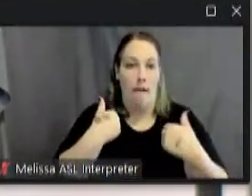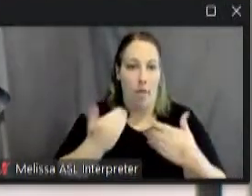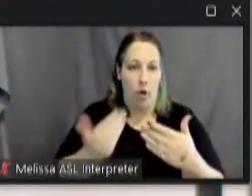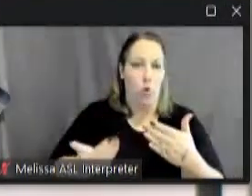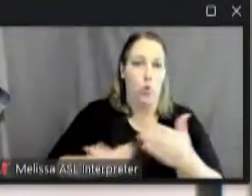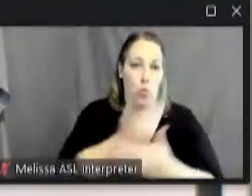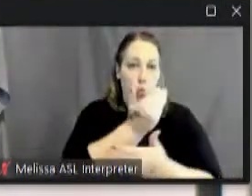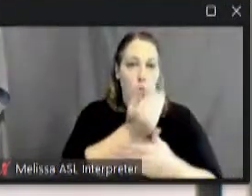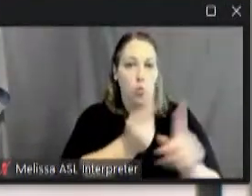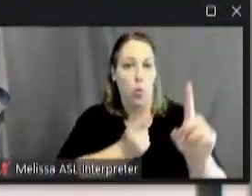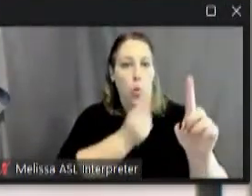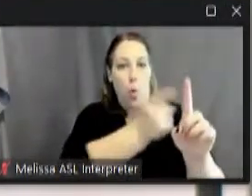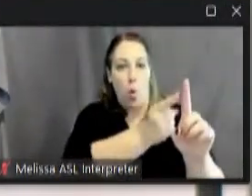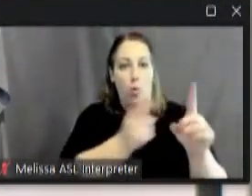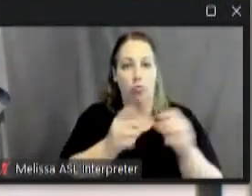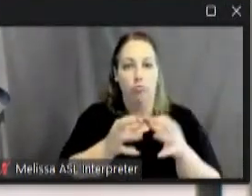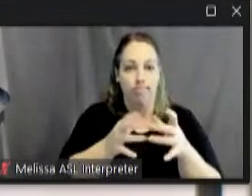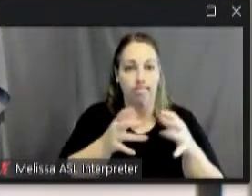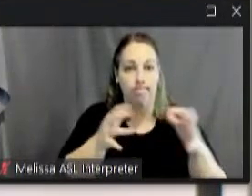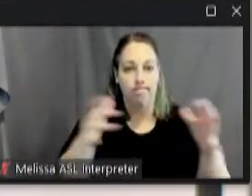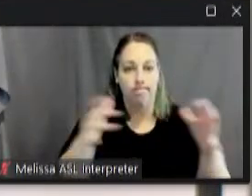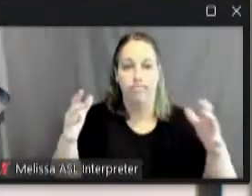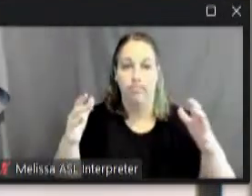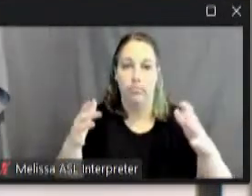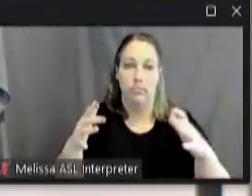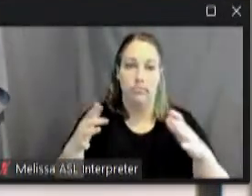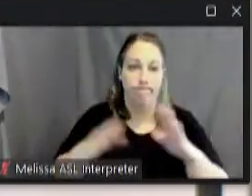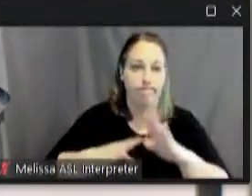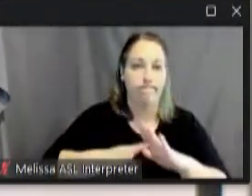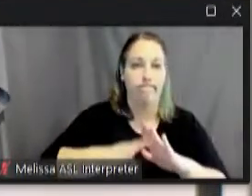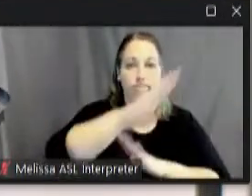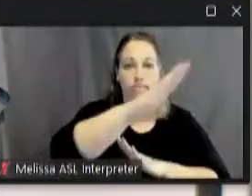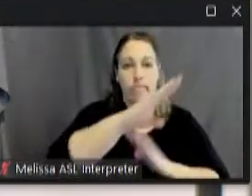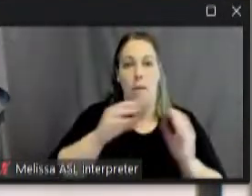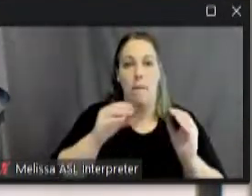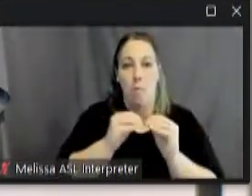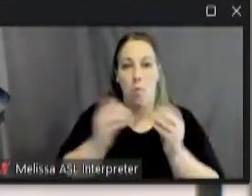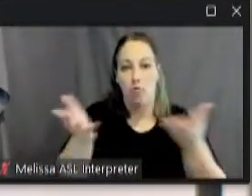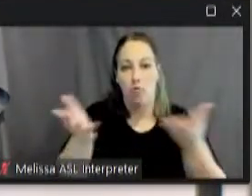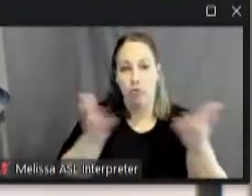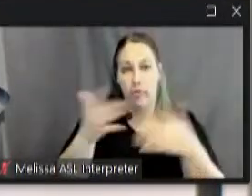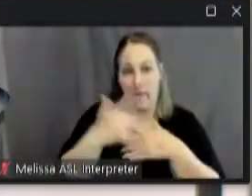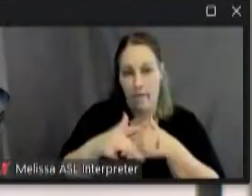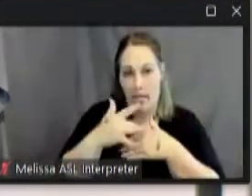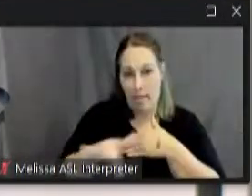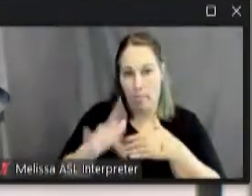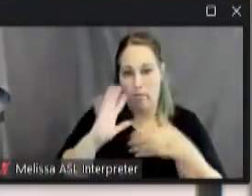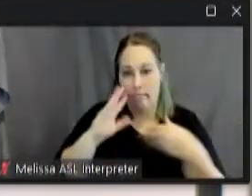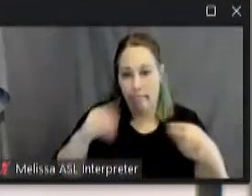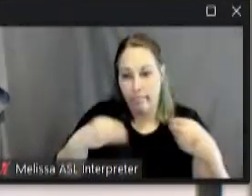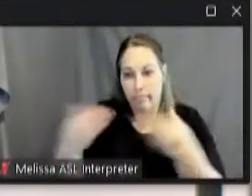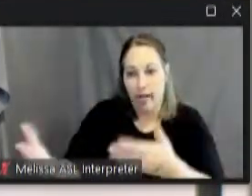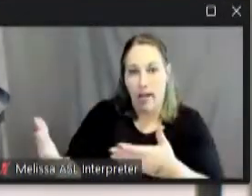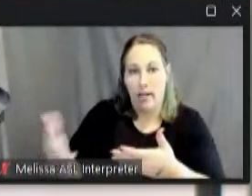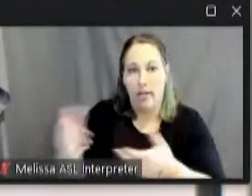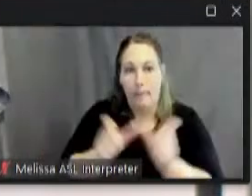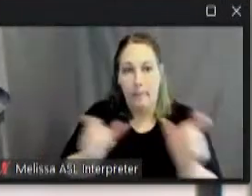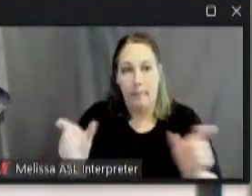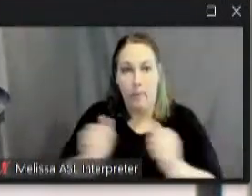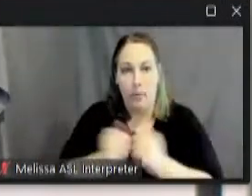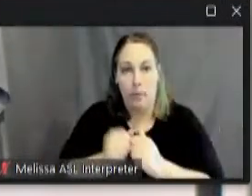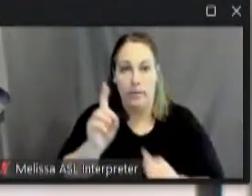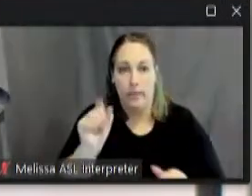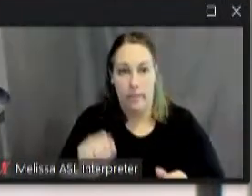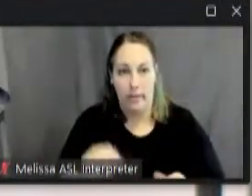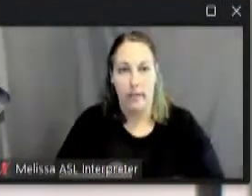continue expanding these services to people with disabilities within the same challenges I mentioned before,